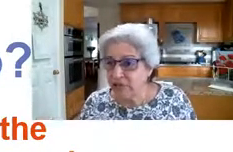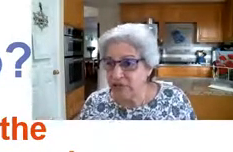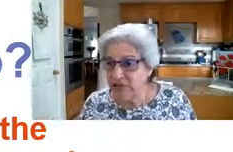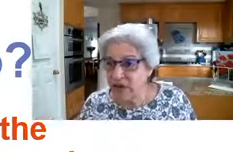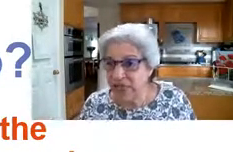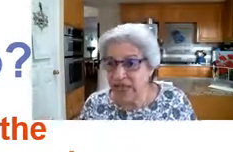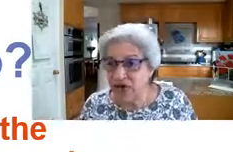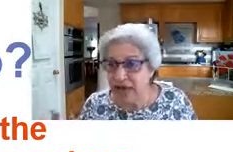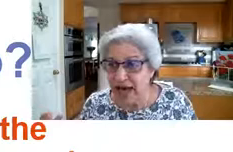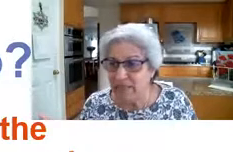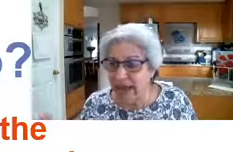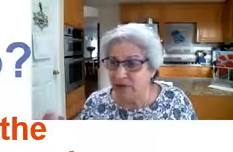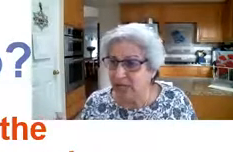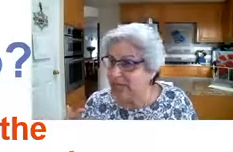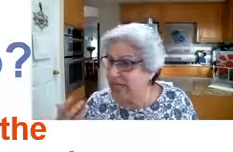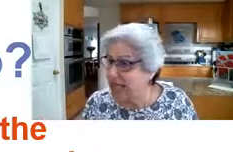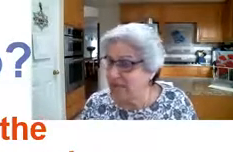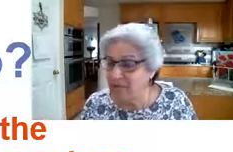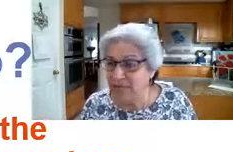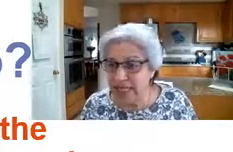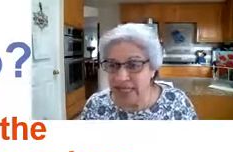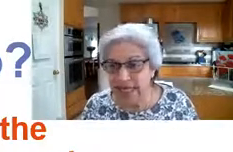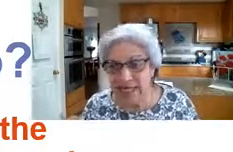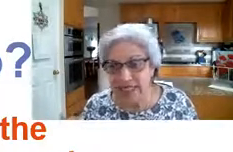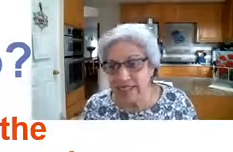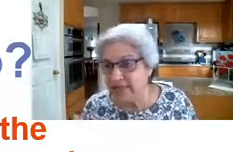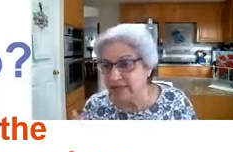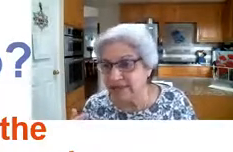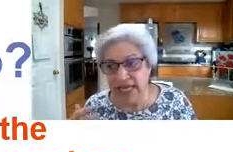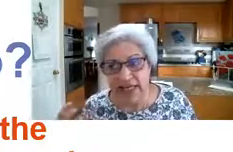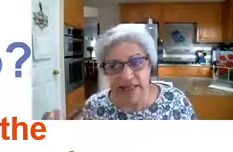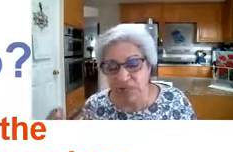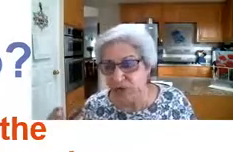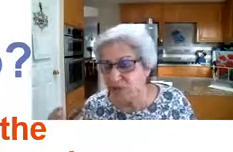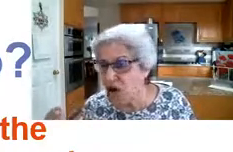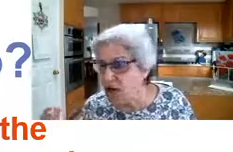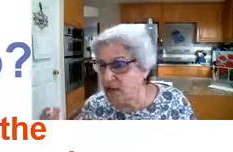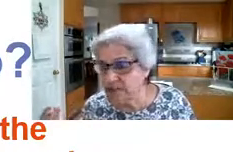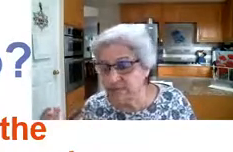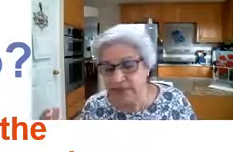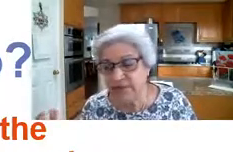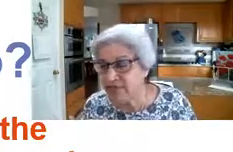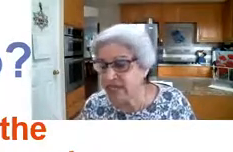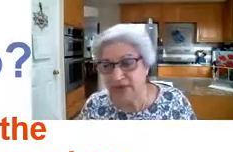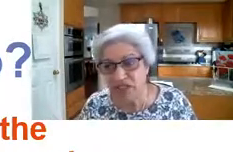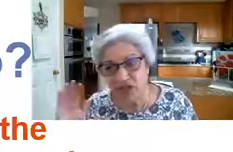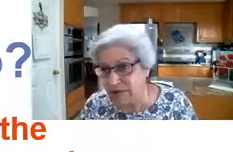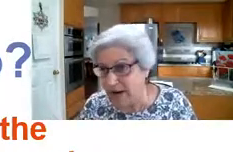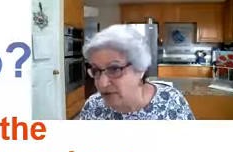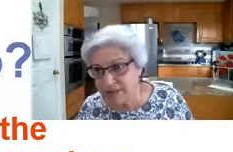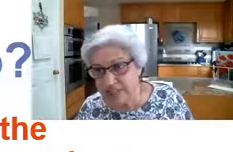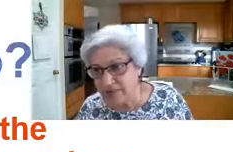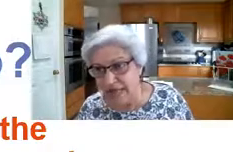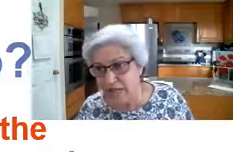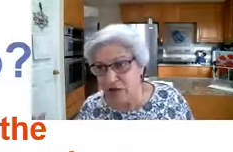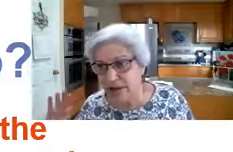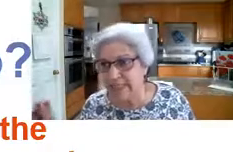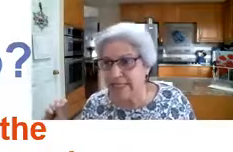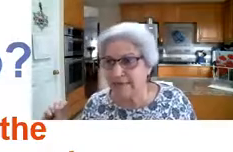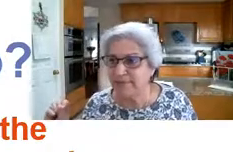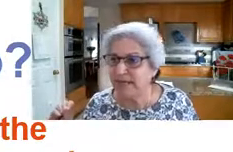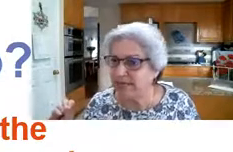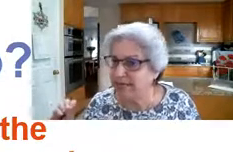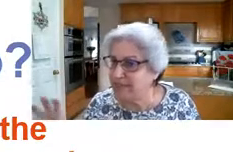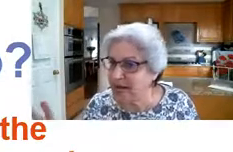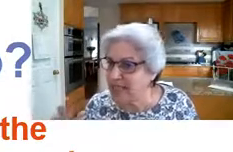The other thing that we hear a lot about, and again, the media is getting this one wrong. Every time I turn around, it's making me